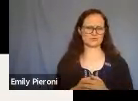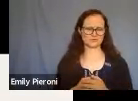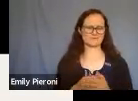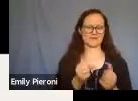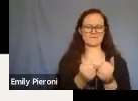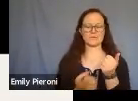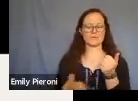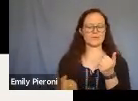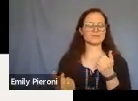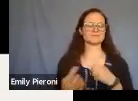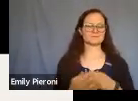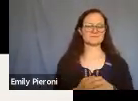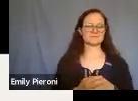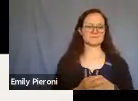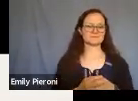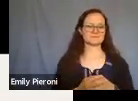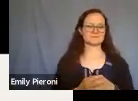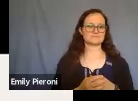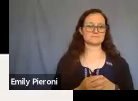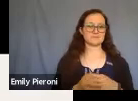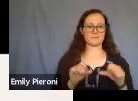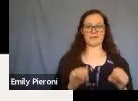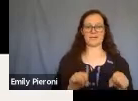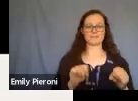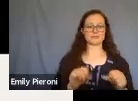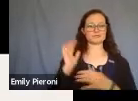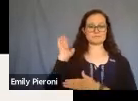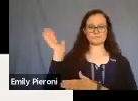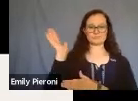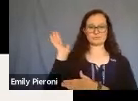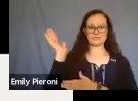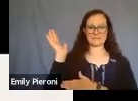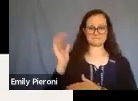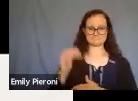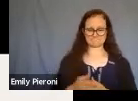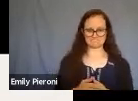for being able to present and